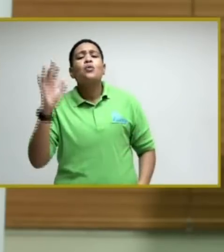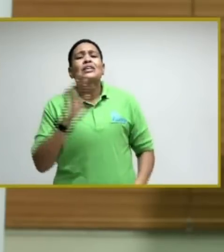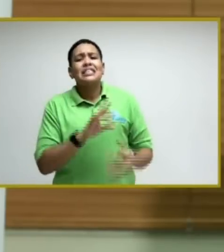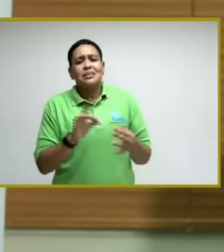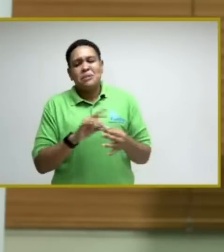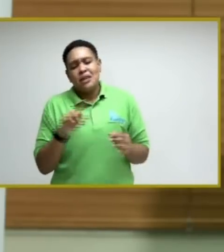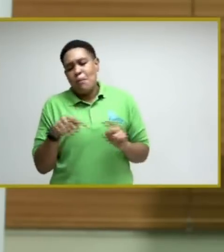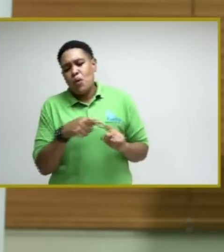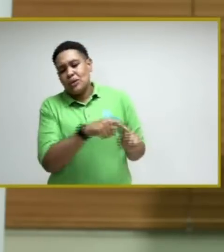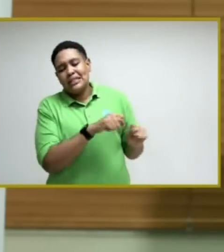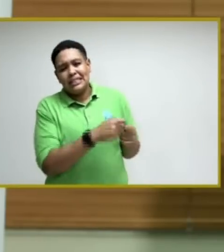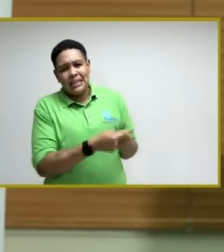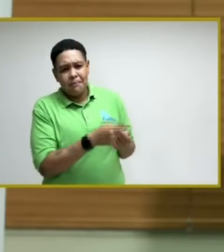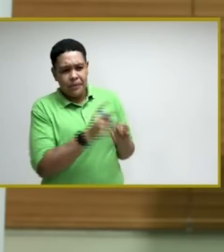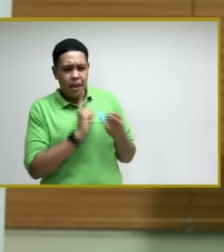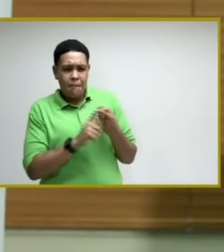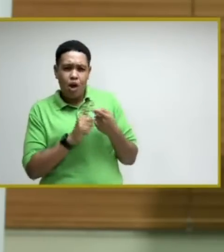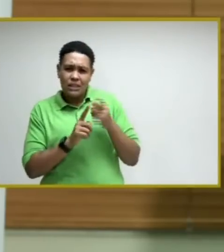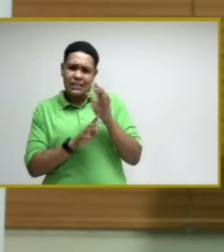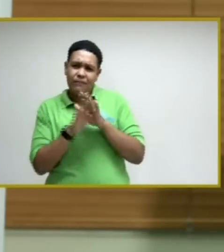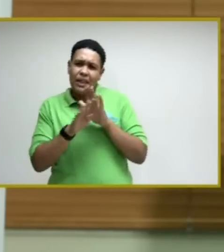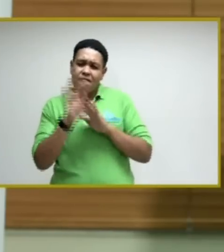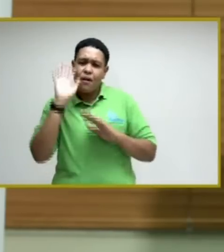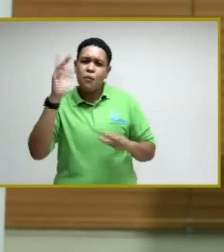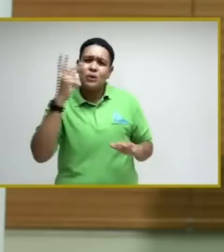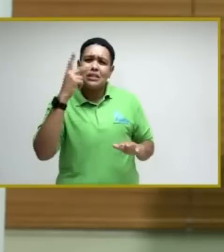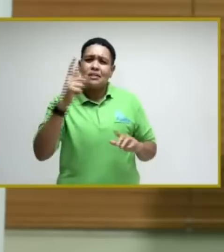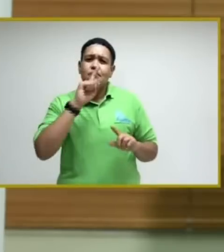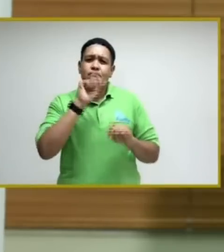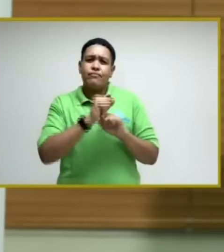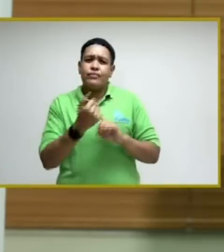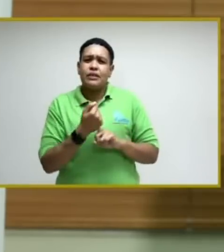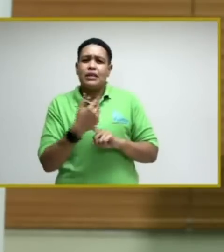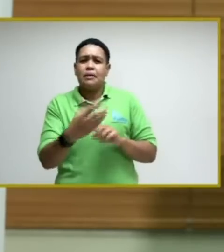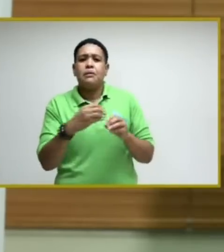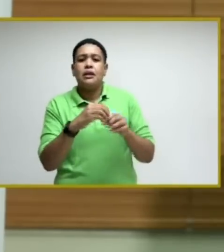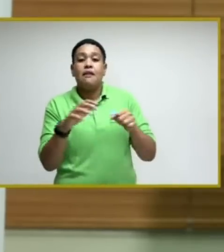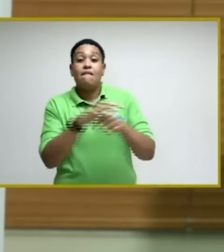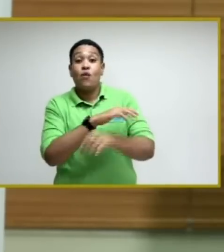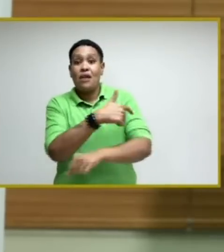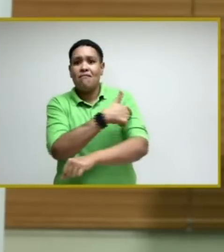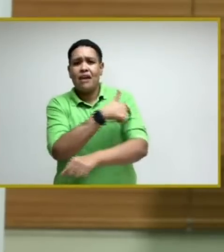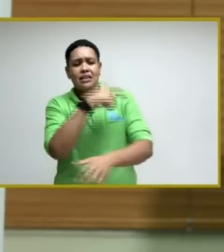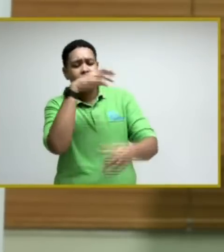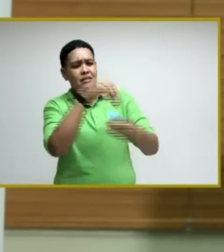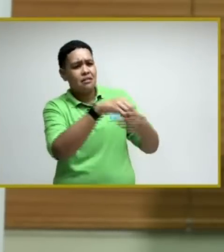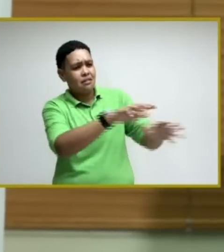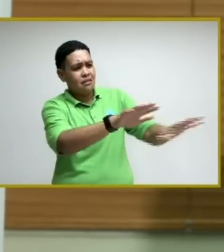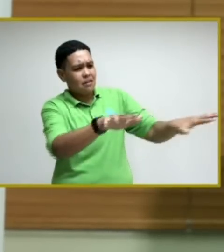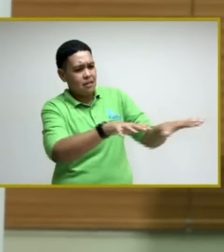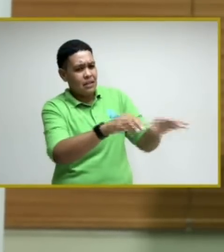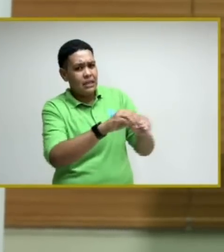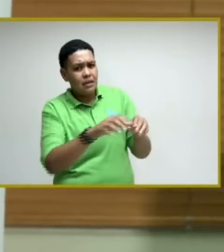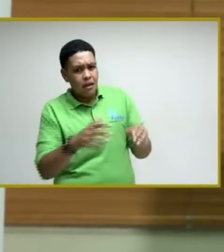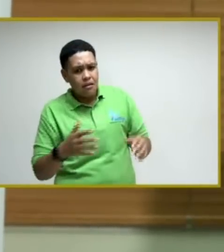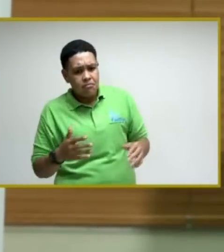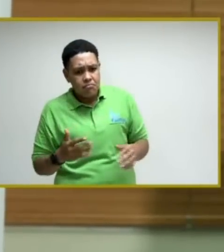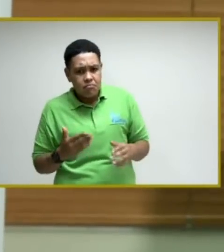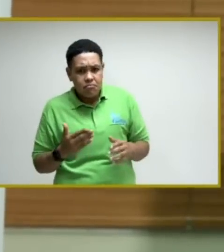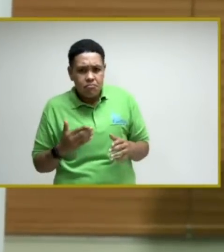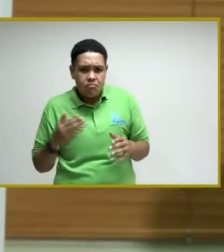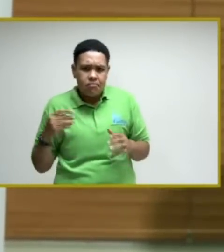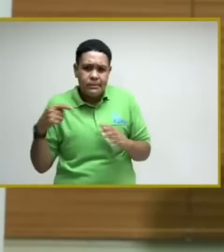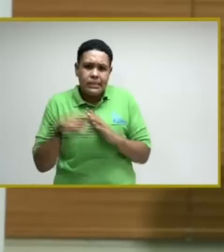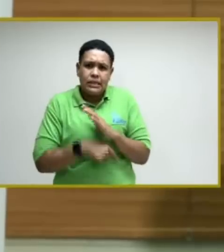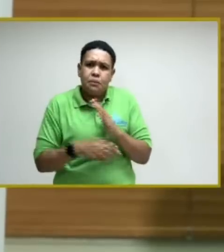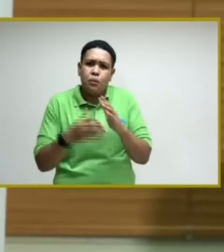this is a positive development. We will see an expansion in the fully vaccinated in a fairly substantial way over the next month,